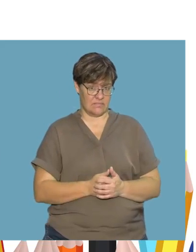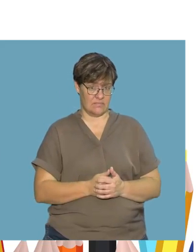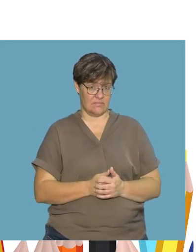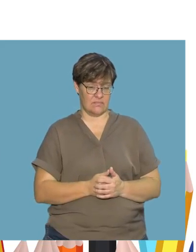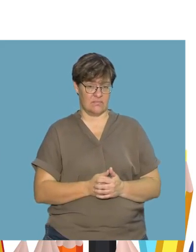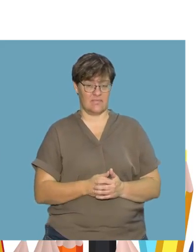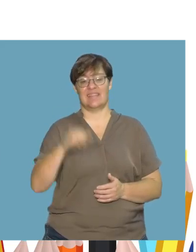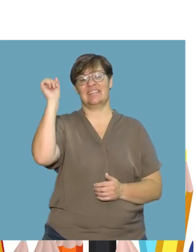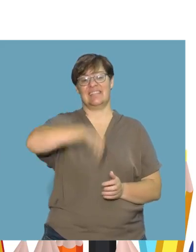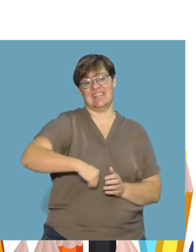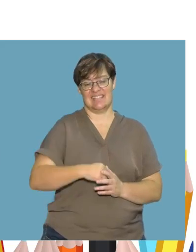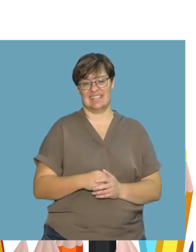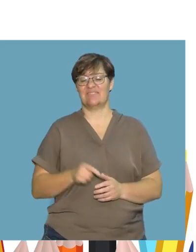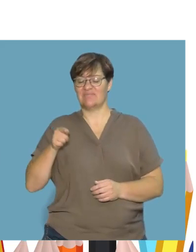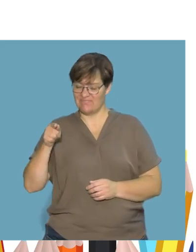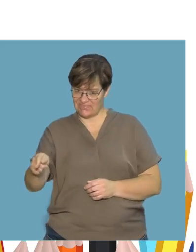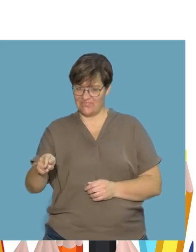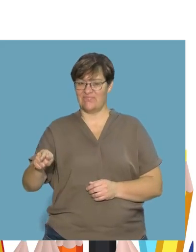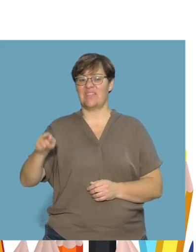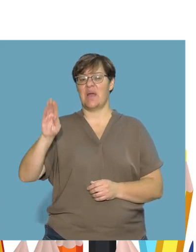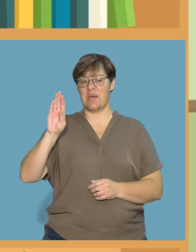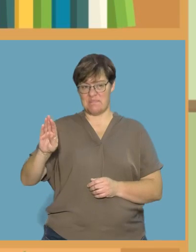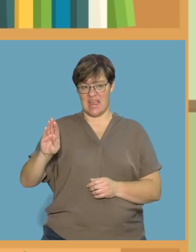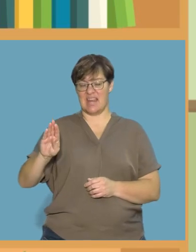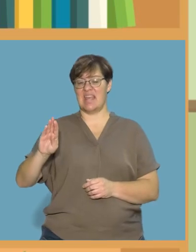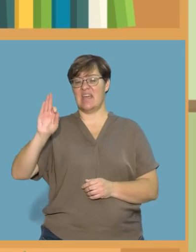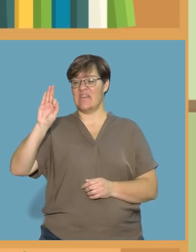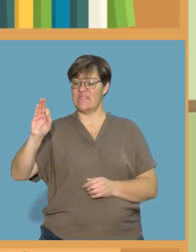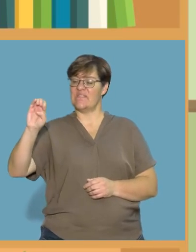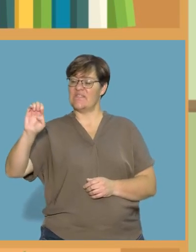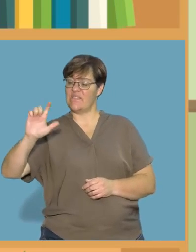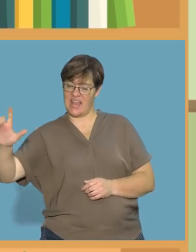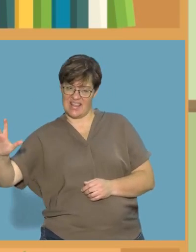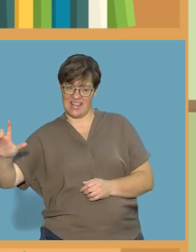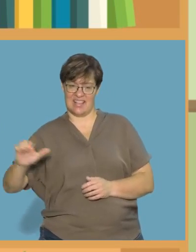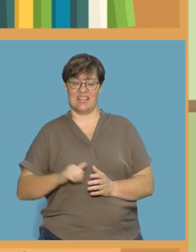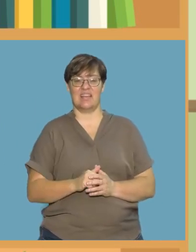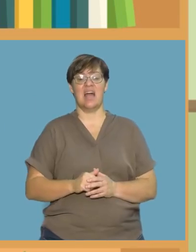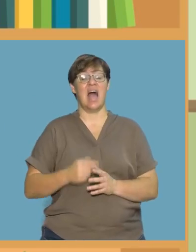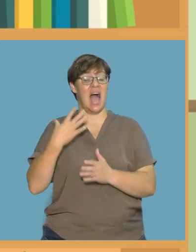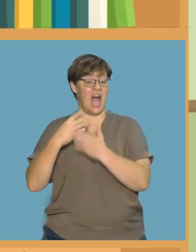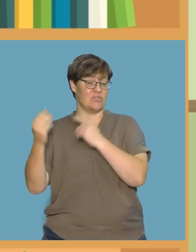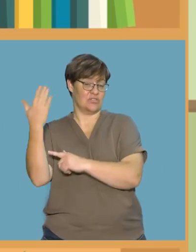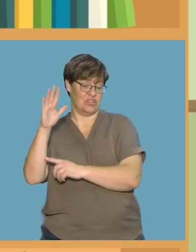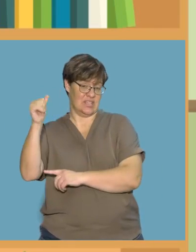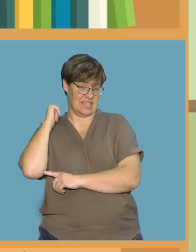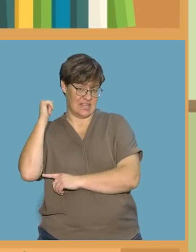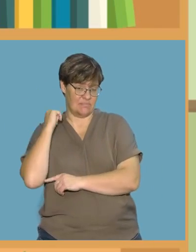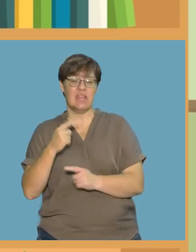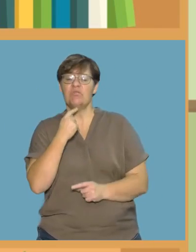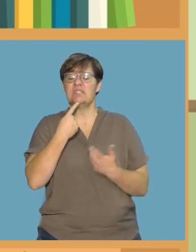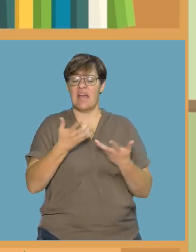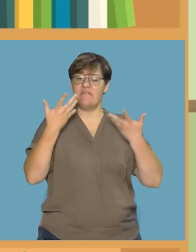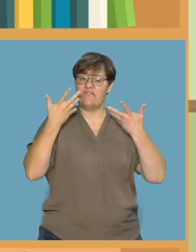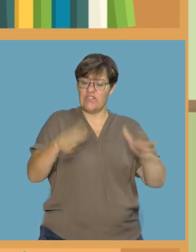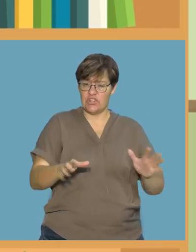Yes, Benny fell out of the tree yesterday. When we are talking about something that happened already, we say